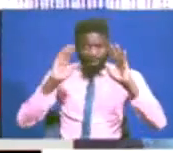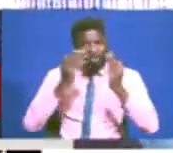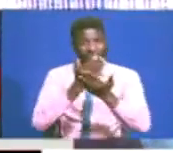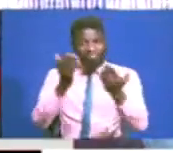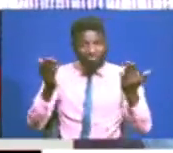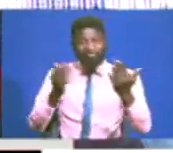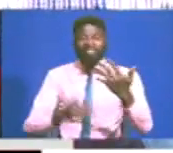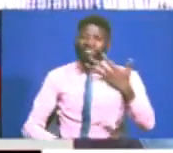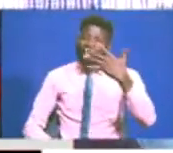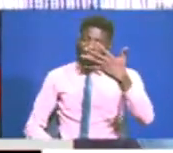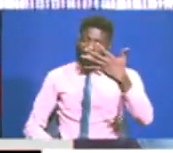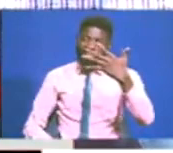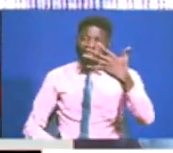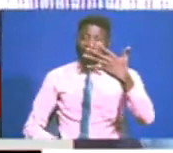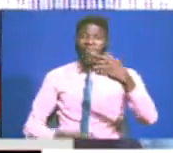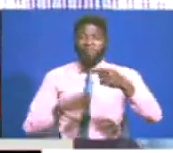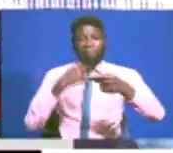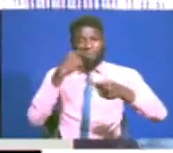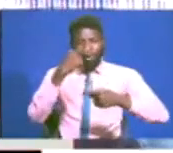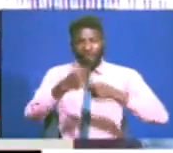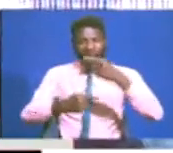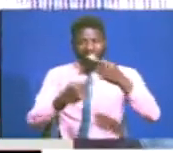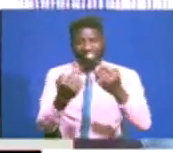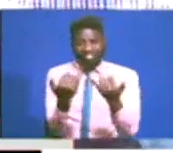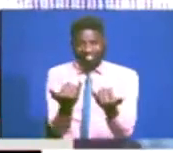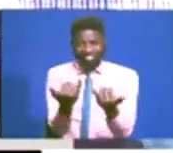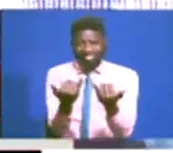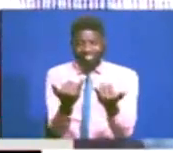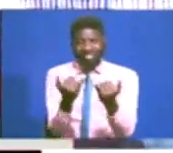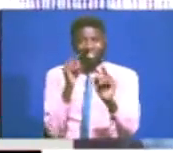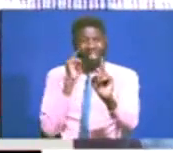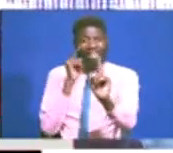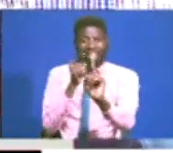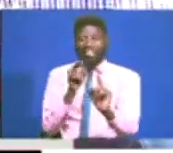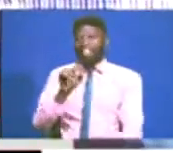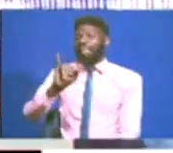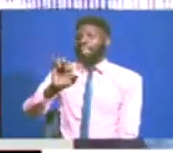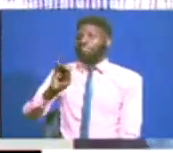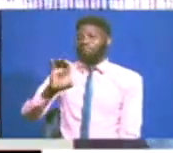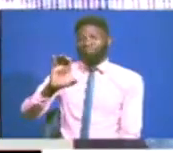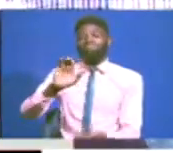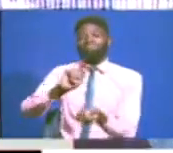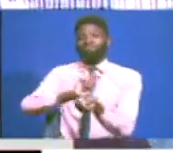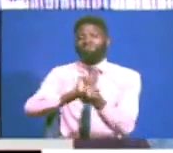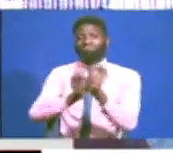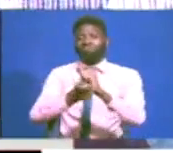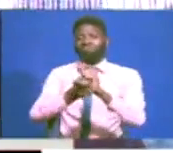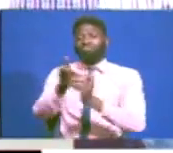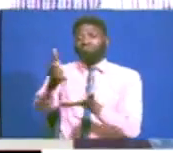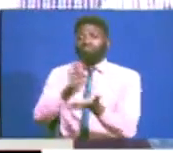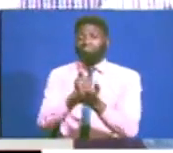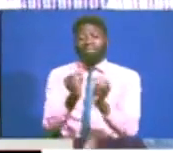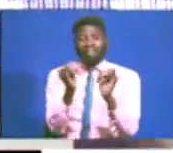Five, the ongoing process of reconstituting IEBC must stop immediately.